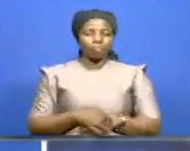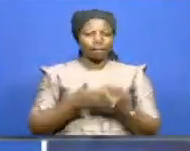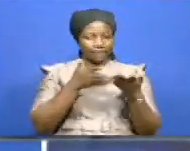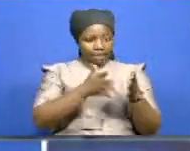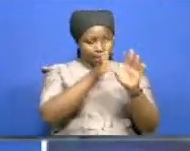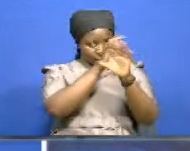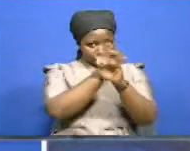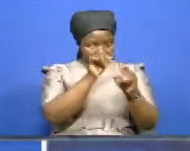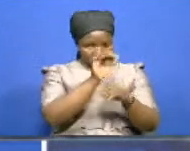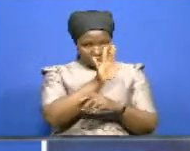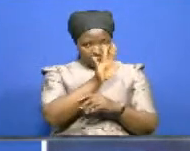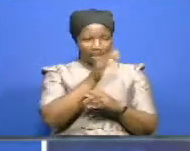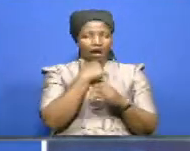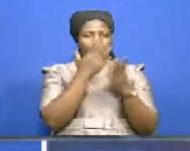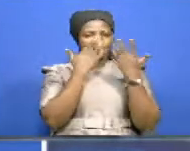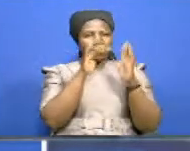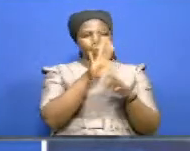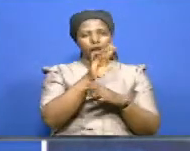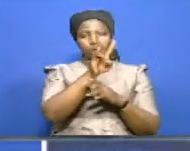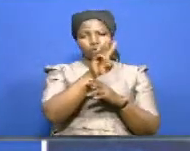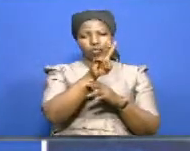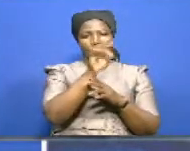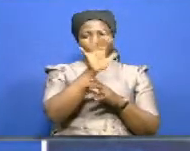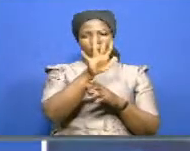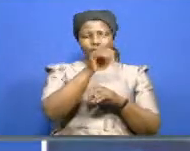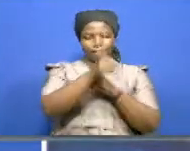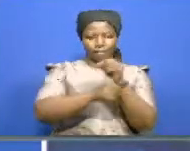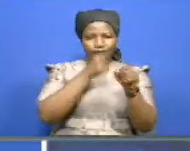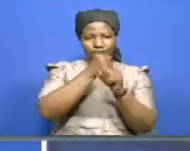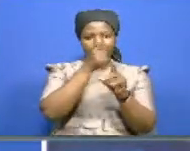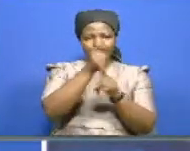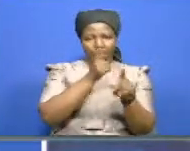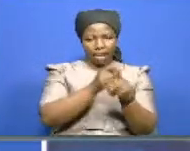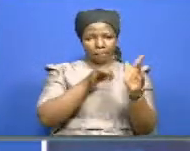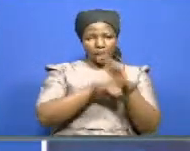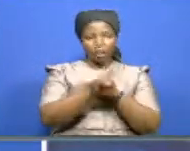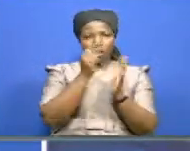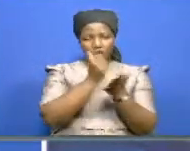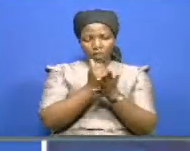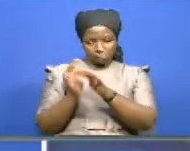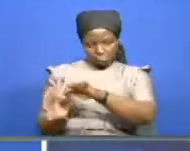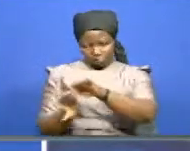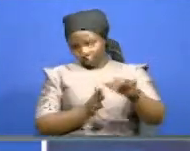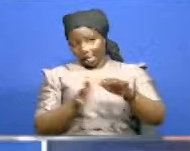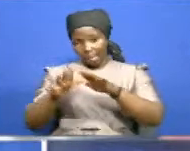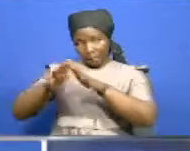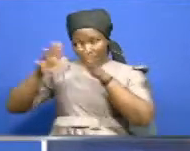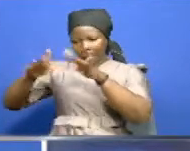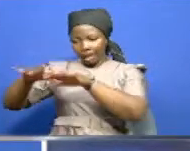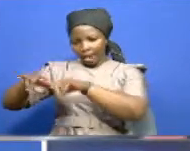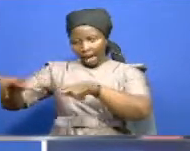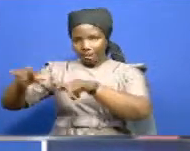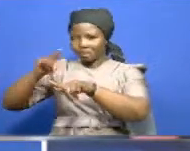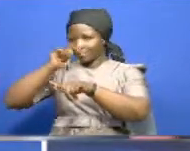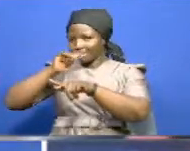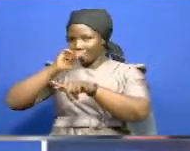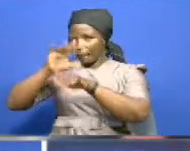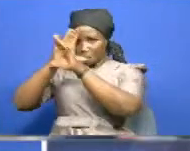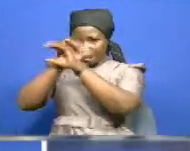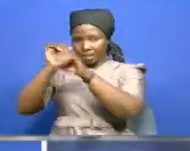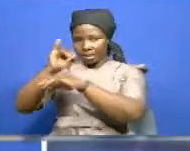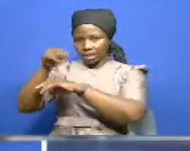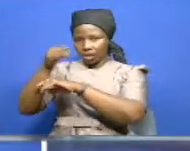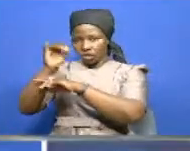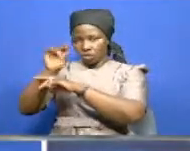has finished his 2 5-year terms in the office. In mainland Tanzania, President John Magufuli is seeking